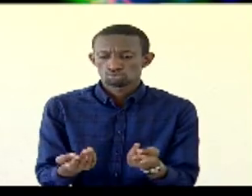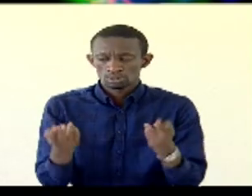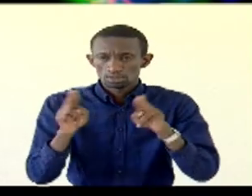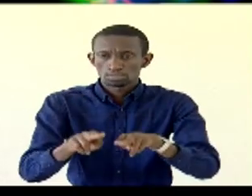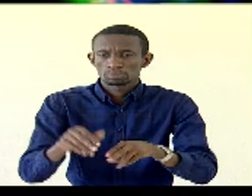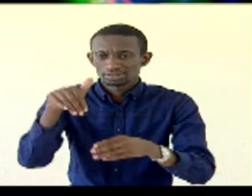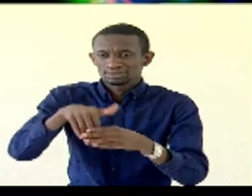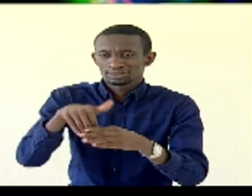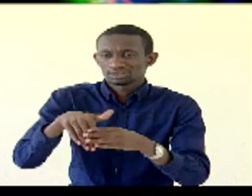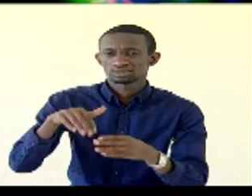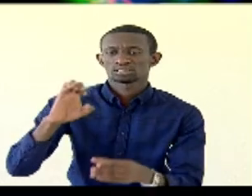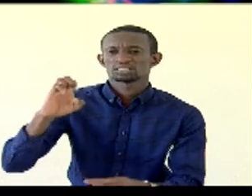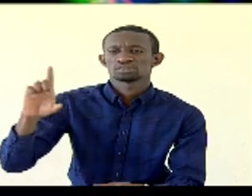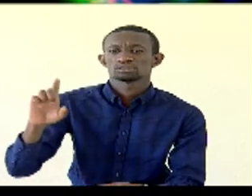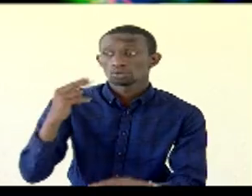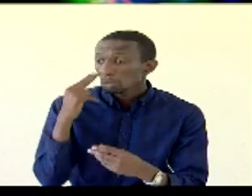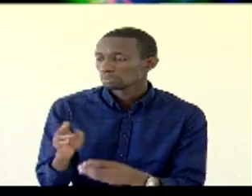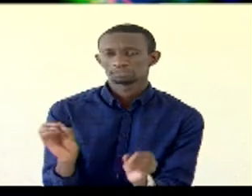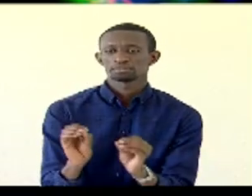happens inside that we cannot see.